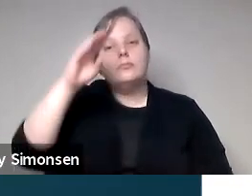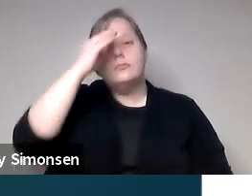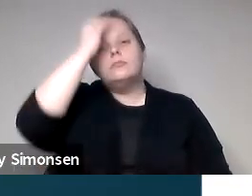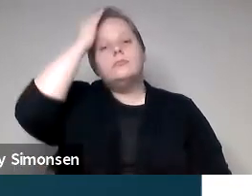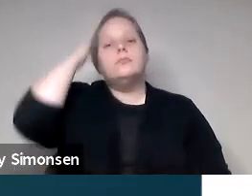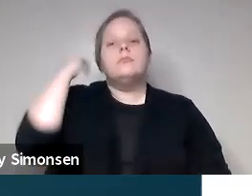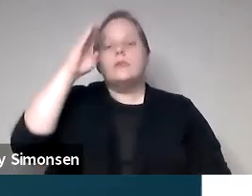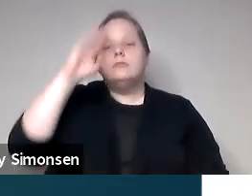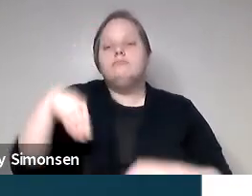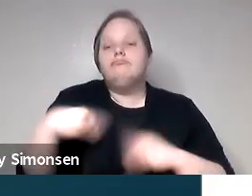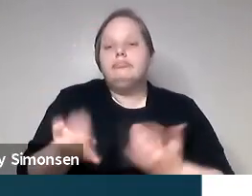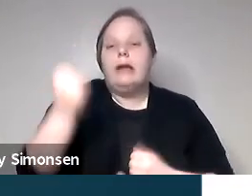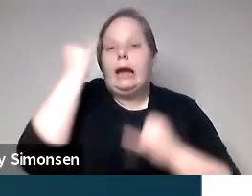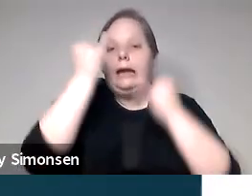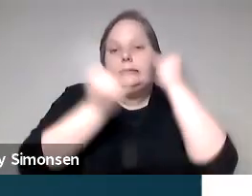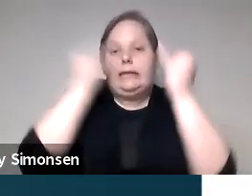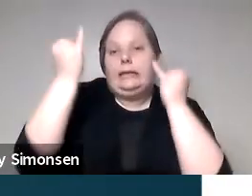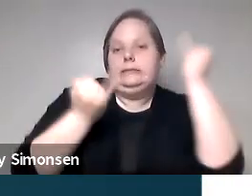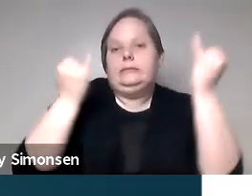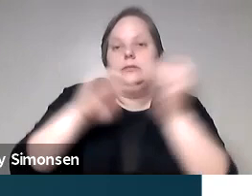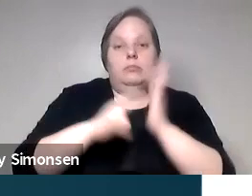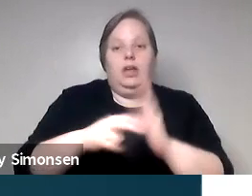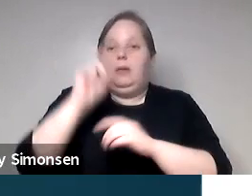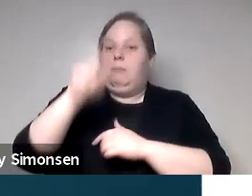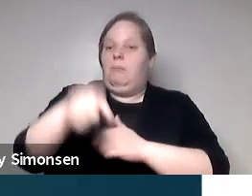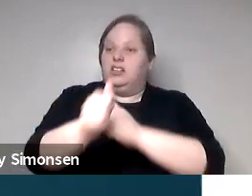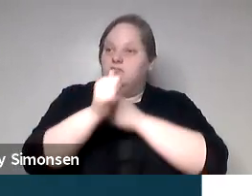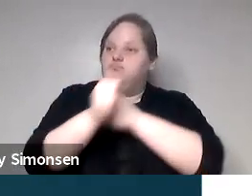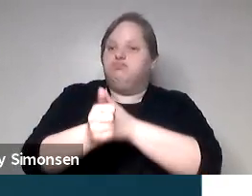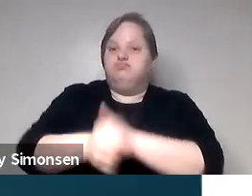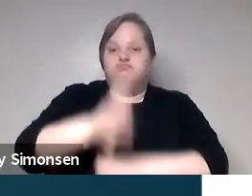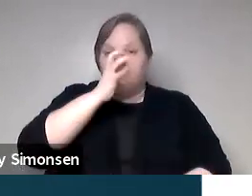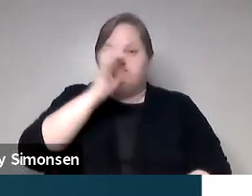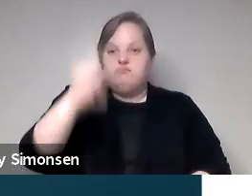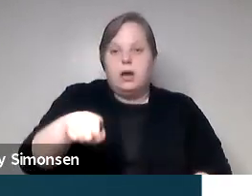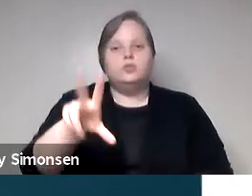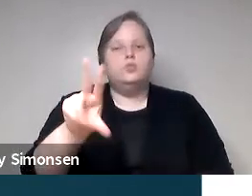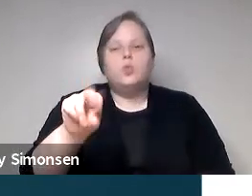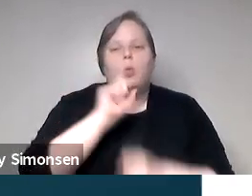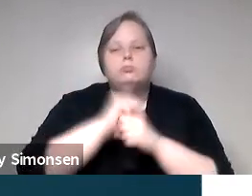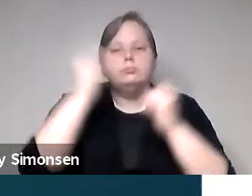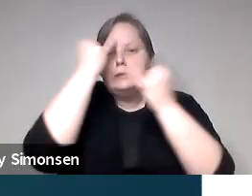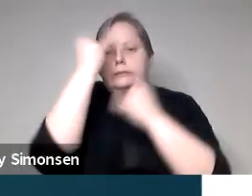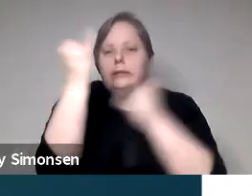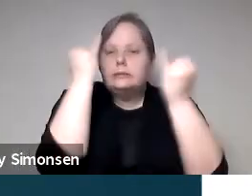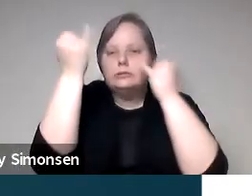ideas. That doesn't mean you have to use these. These are just ideas, but it's a